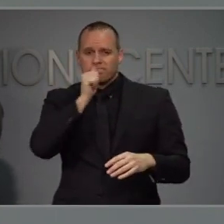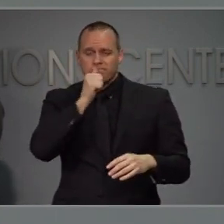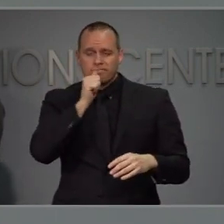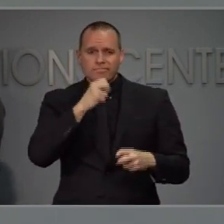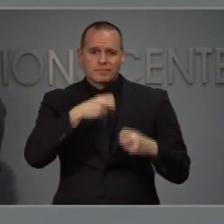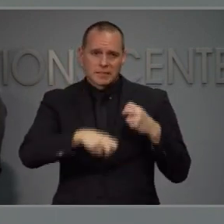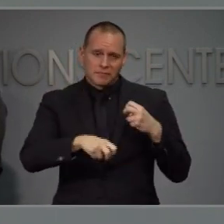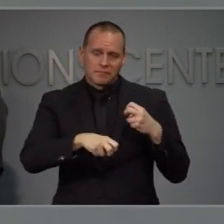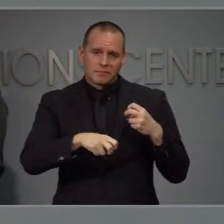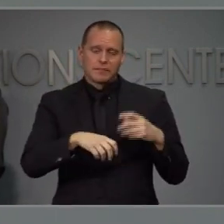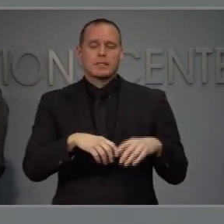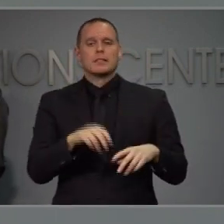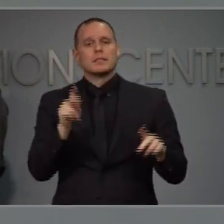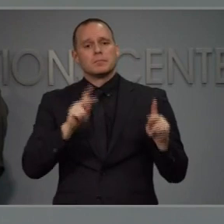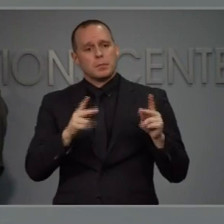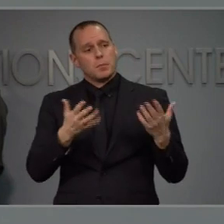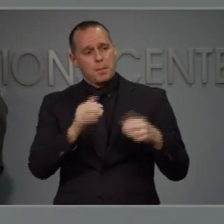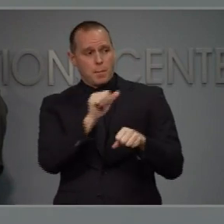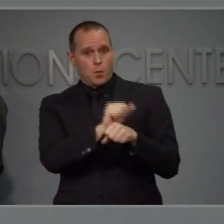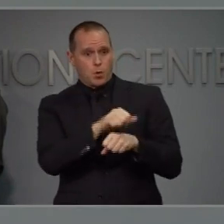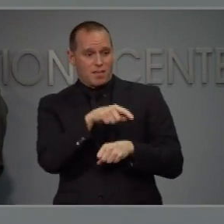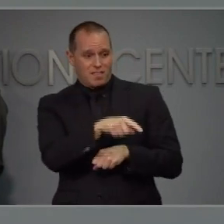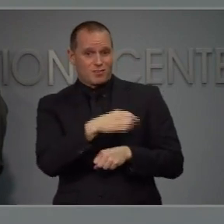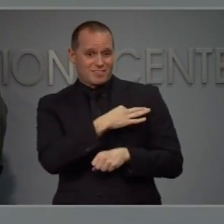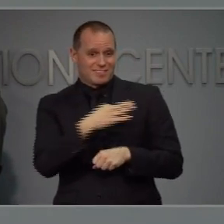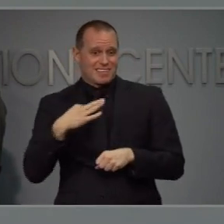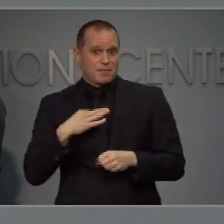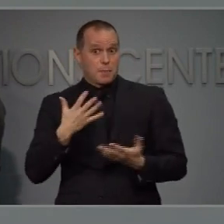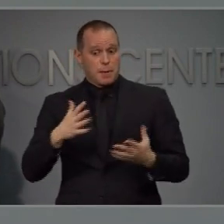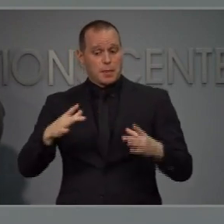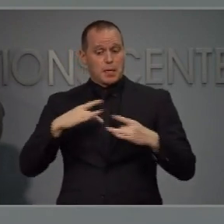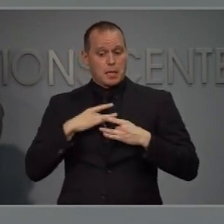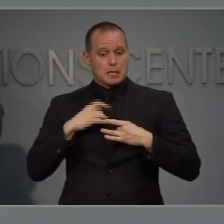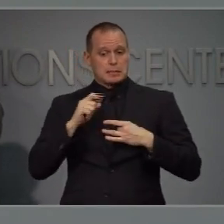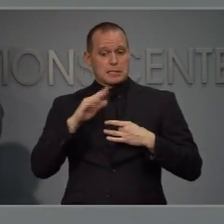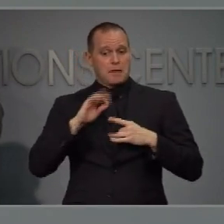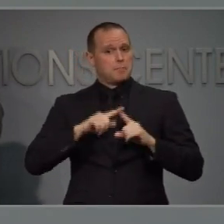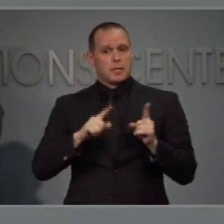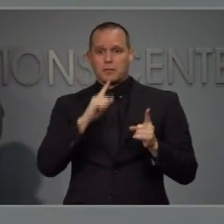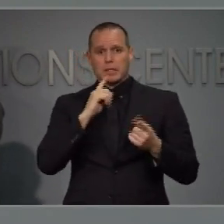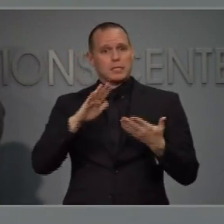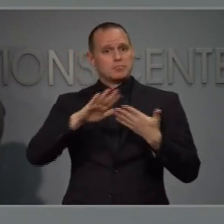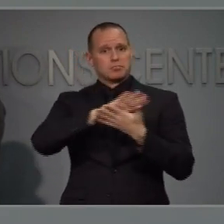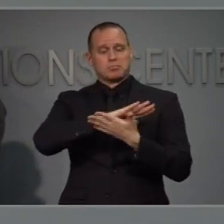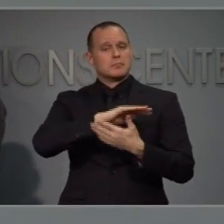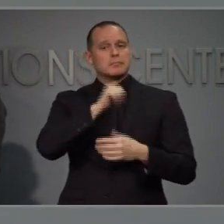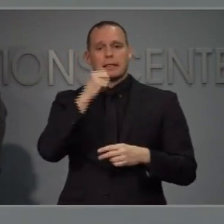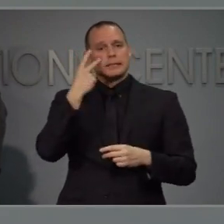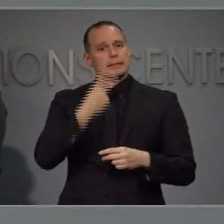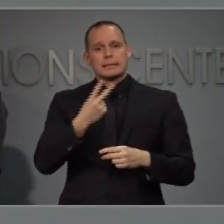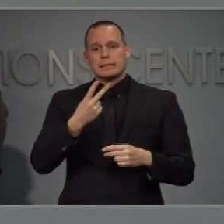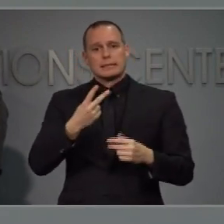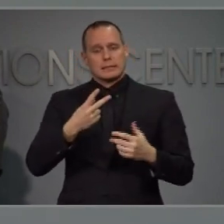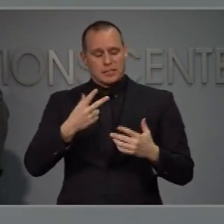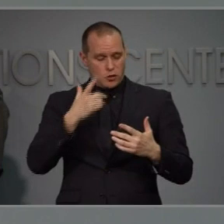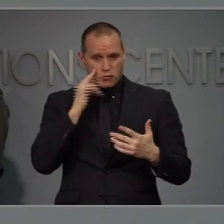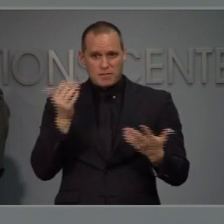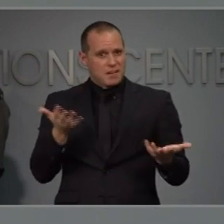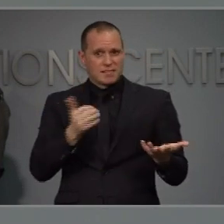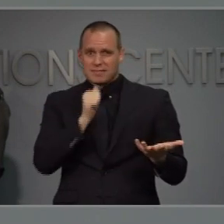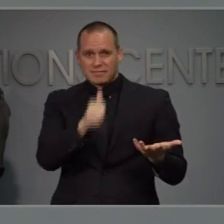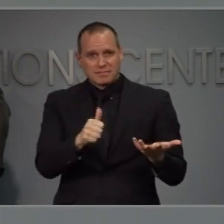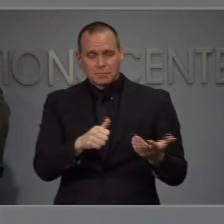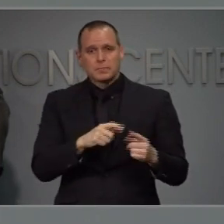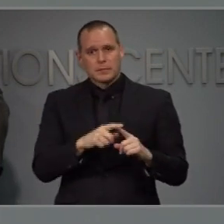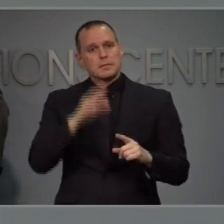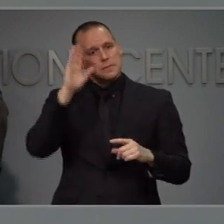be working at nursing homes may be carrying the virus and don't show symptoms. We know many of the nursing